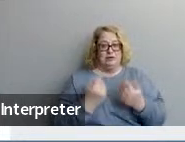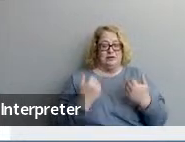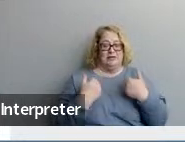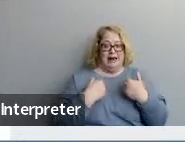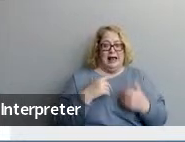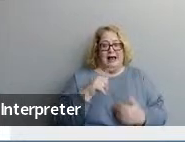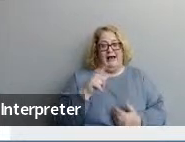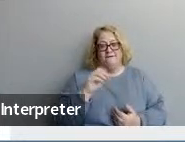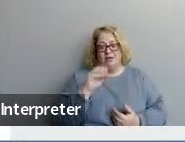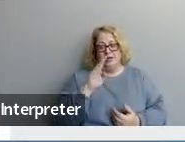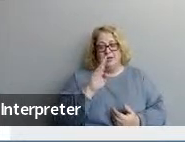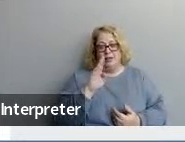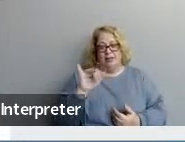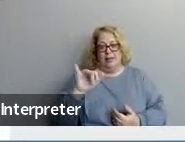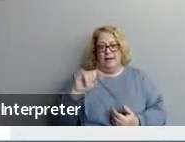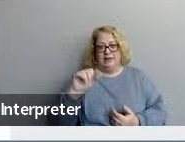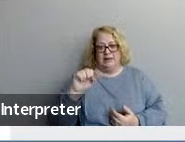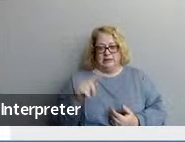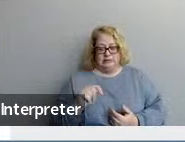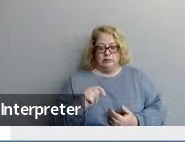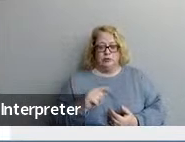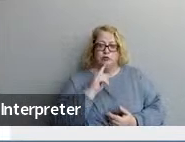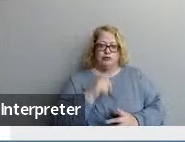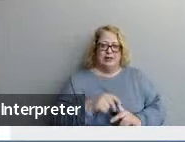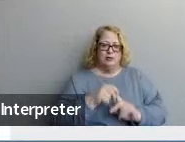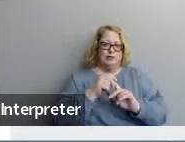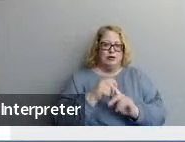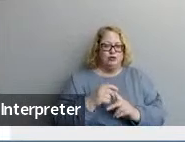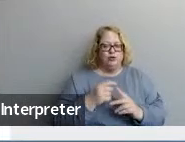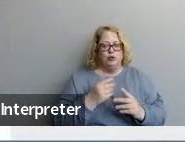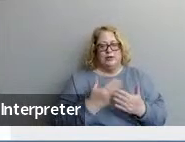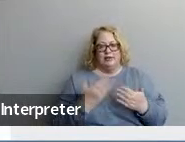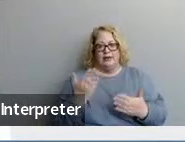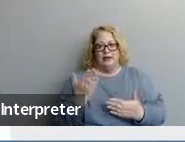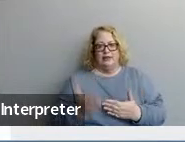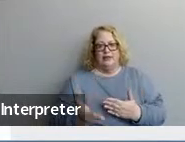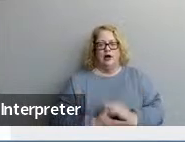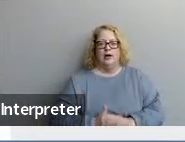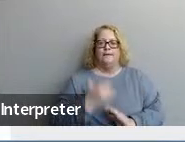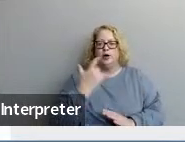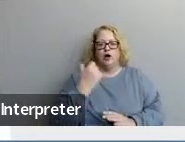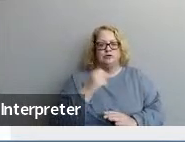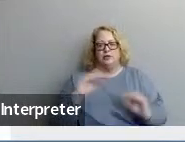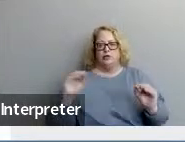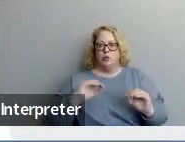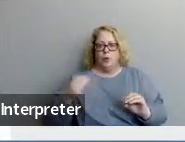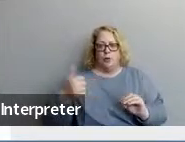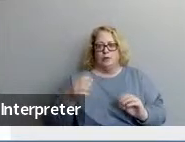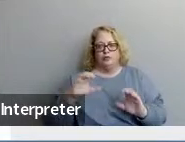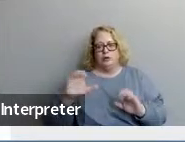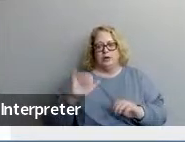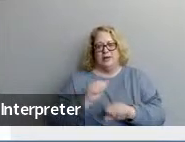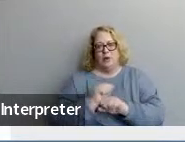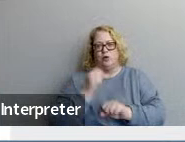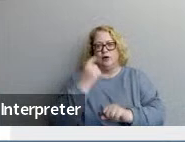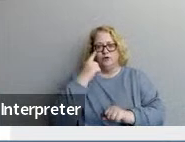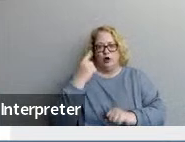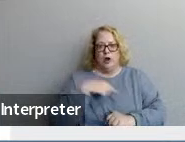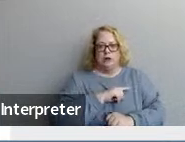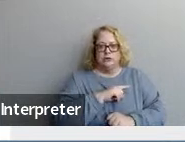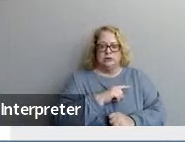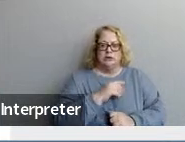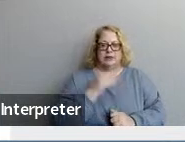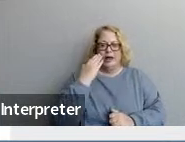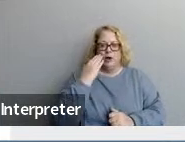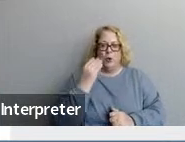or MASA. And so that's really a unique qualifier there as well, because there's just nobody else who does that work for us. They know